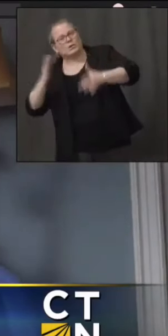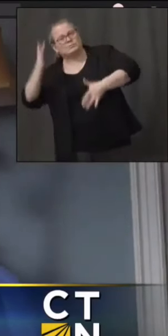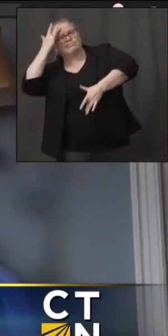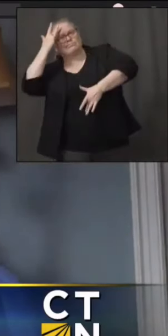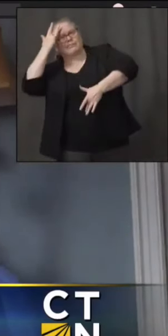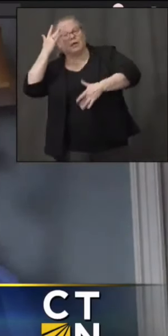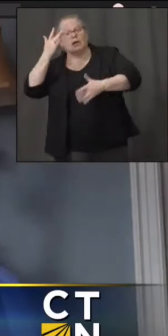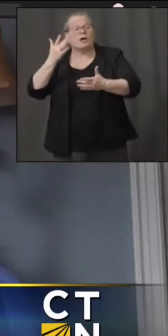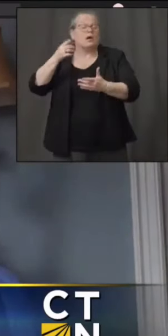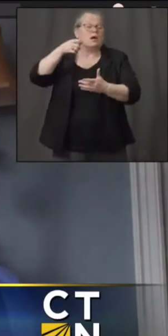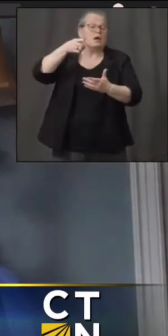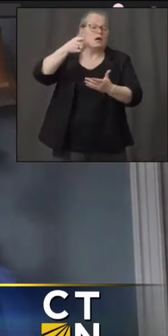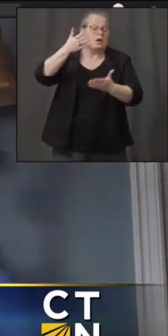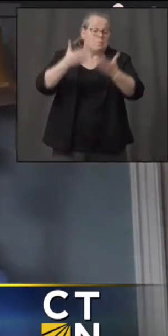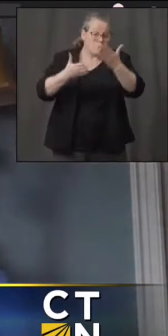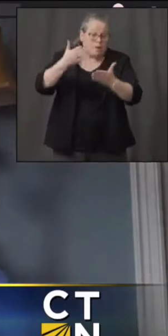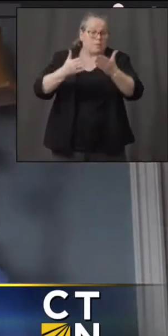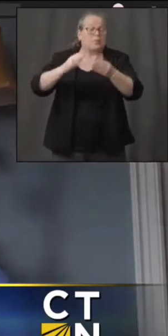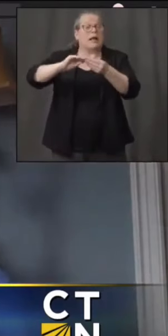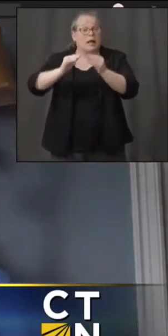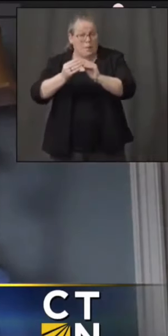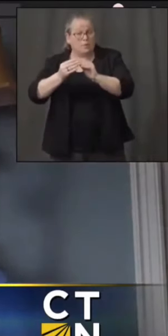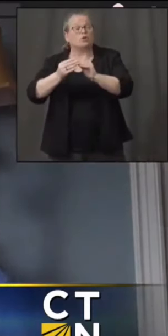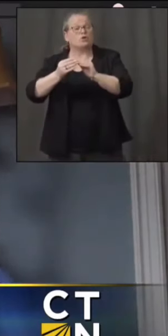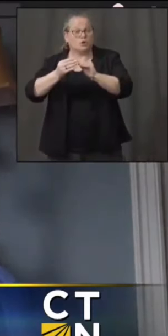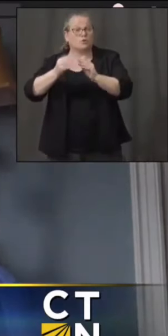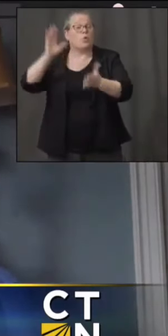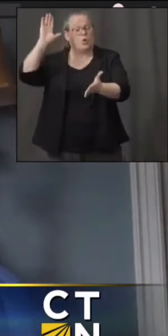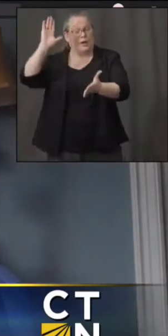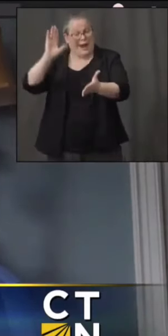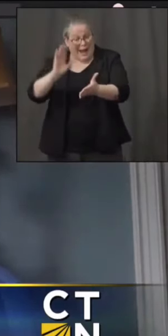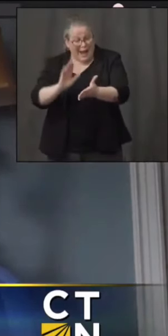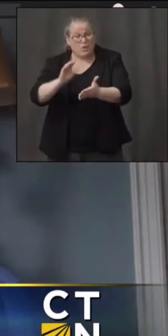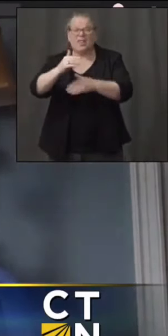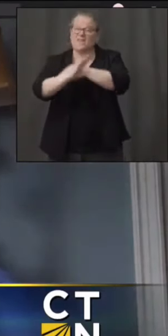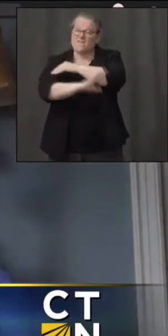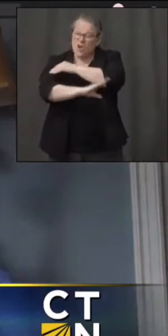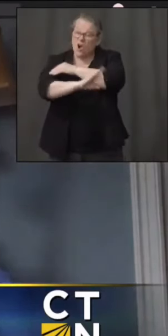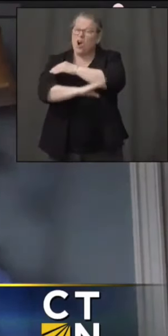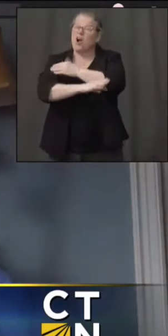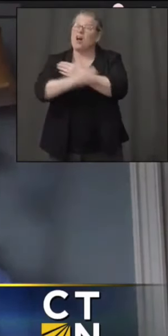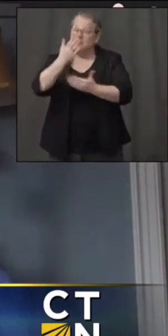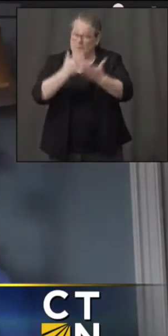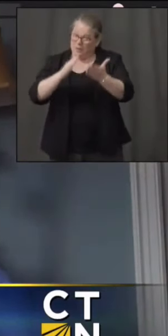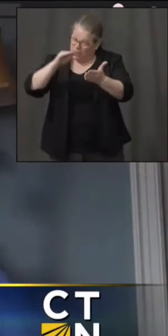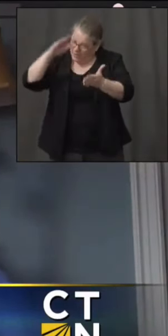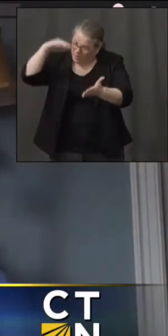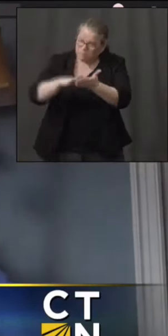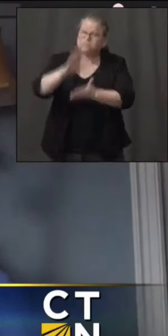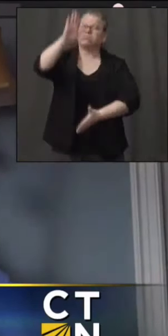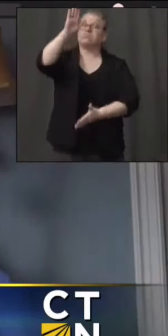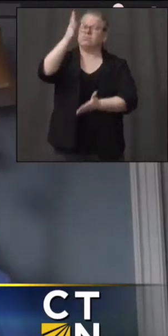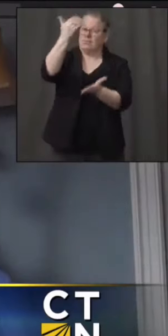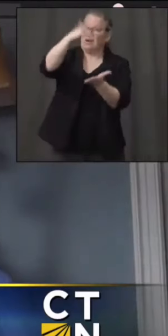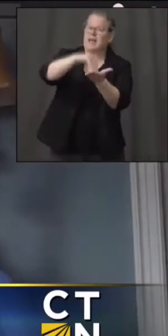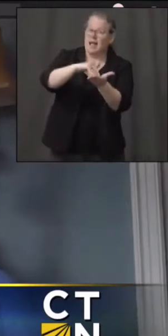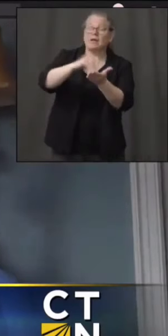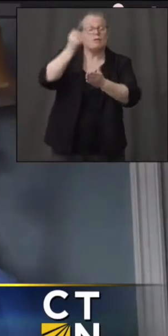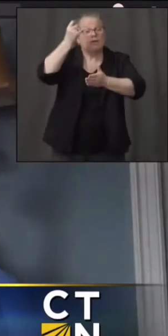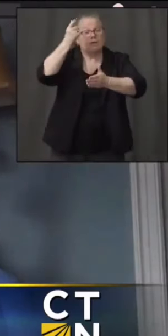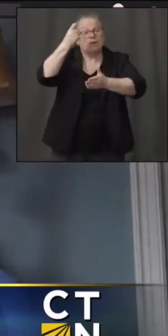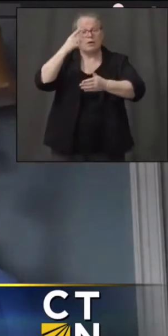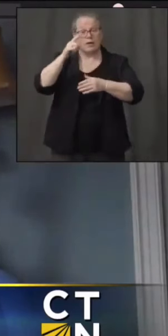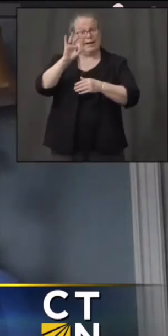But if we do have a second wave, I think we have time to prepare to make sure that we have enough personal